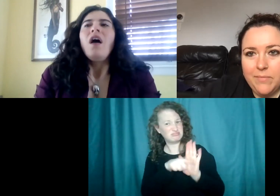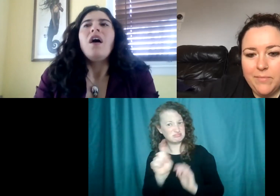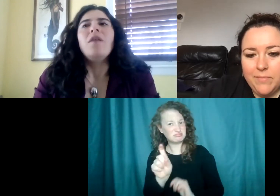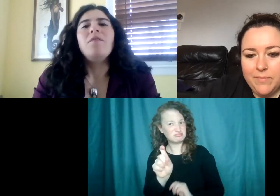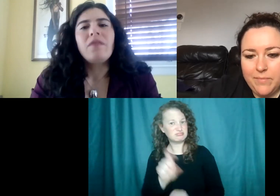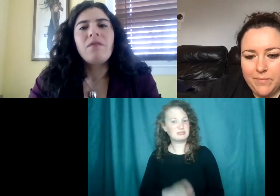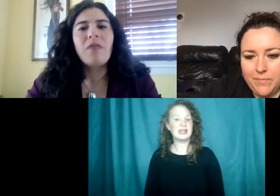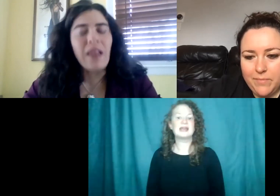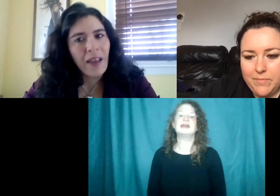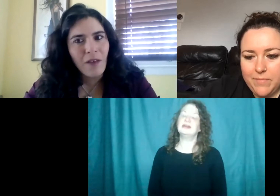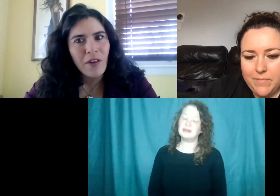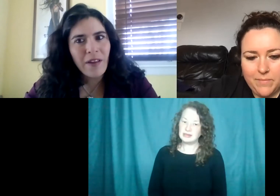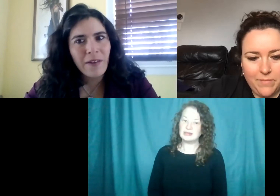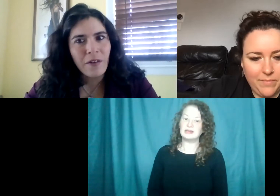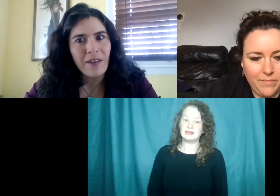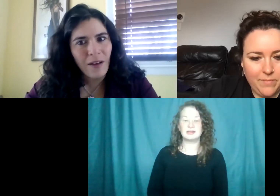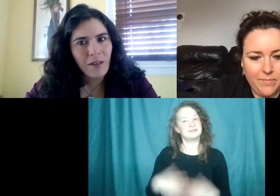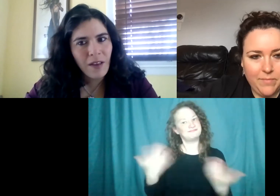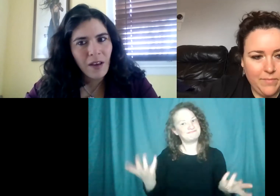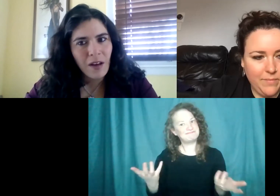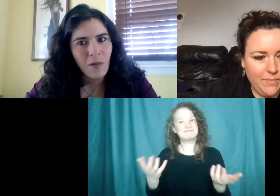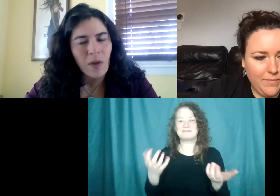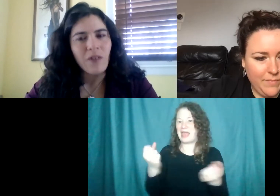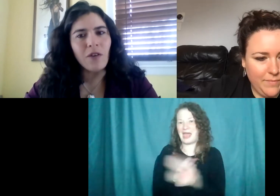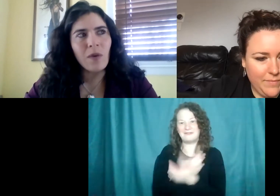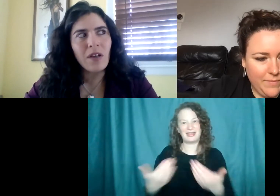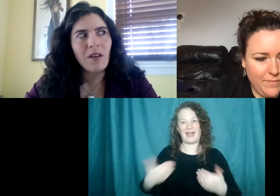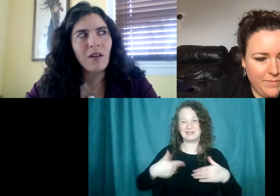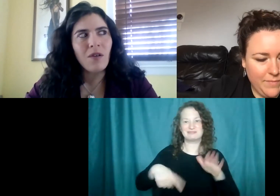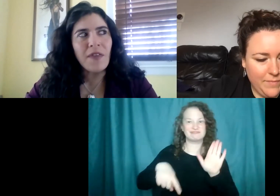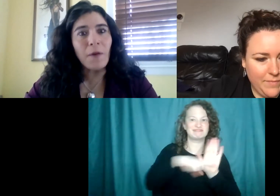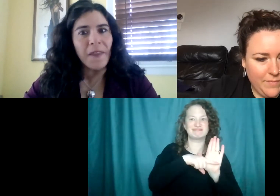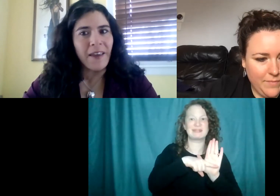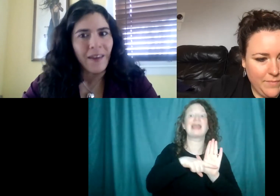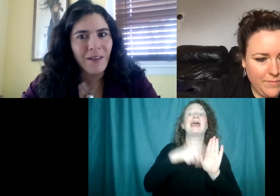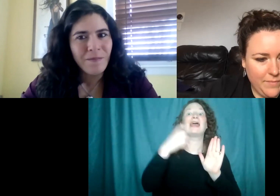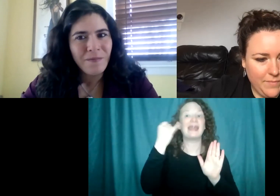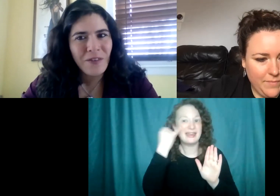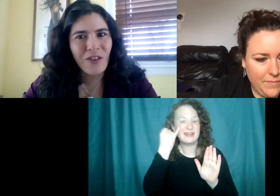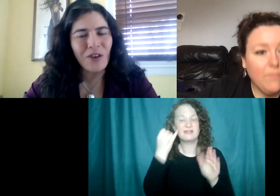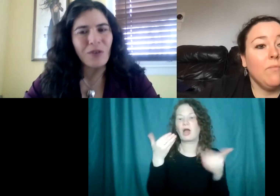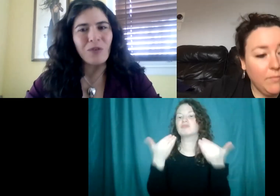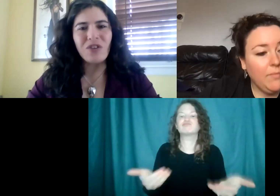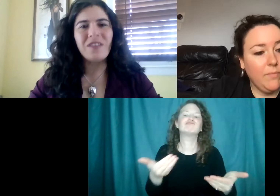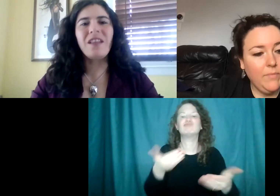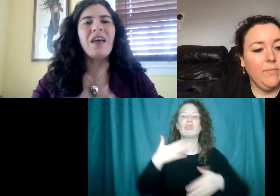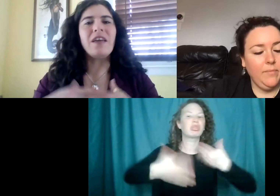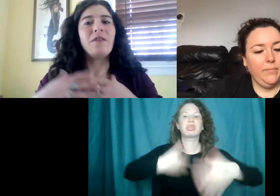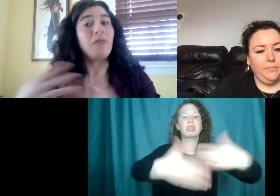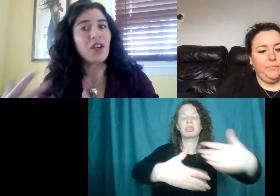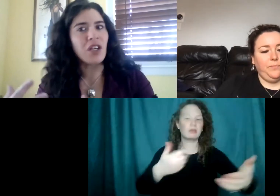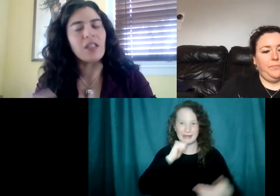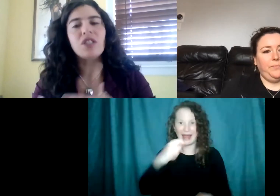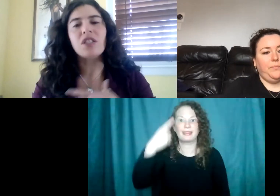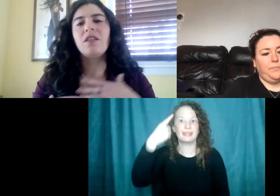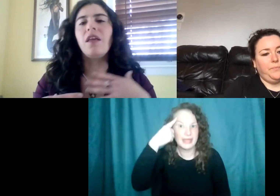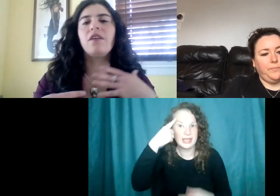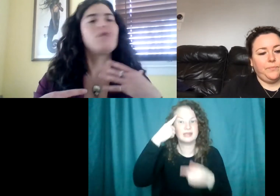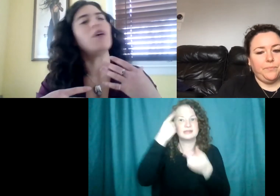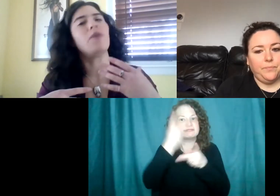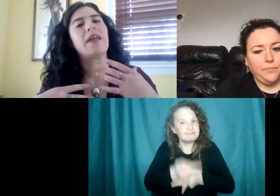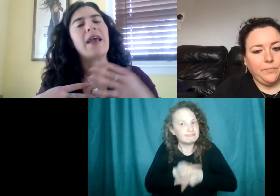Like everything, there's a downside if we do it without thinking. So just like fishing,